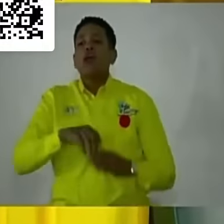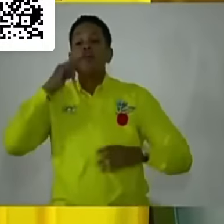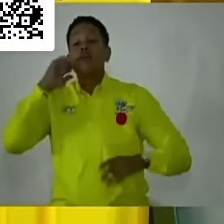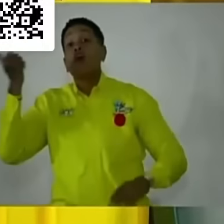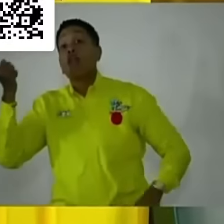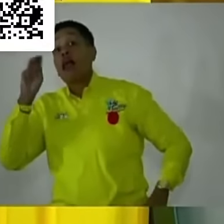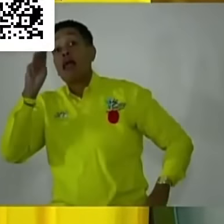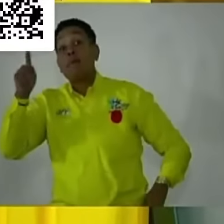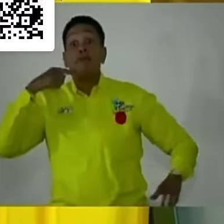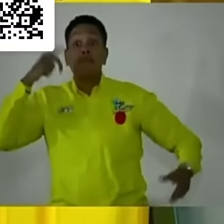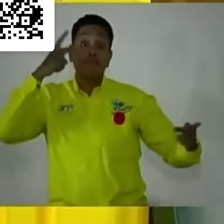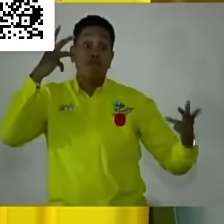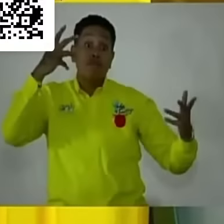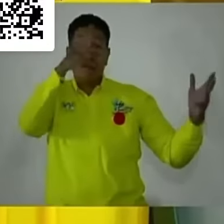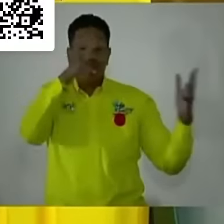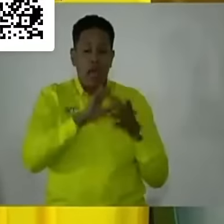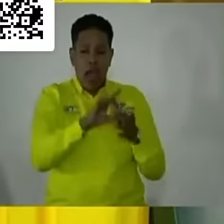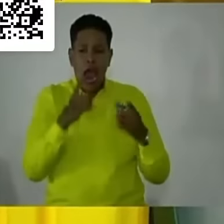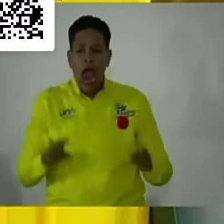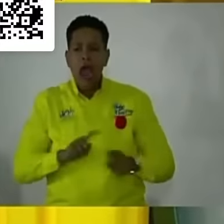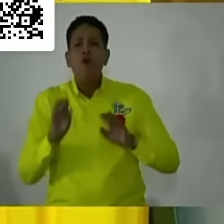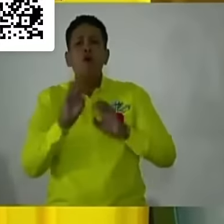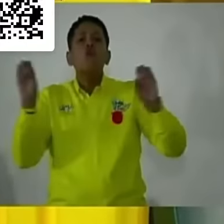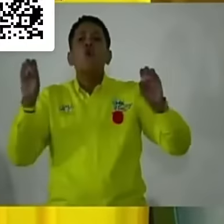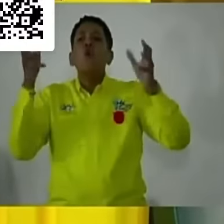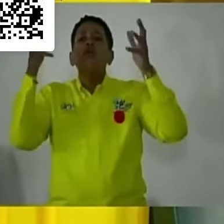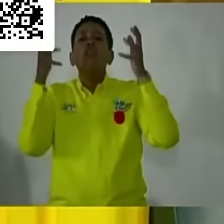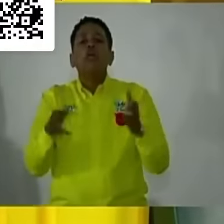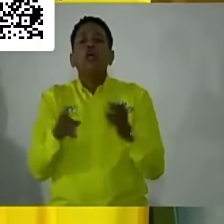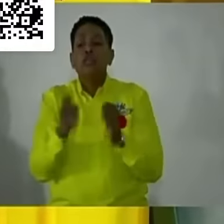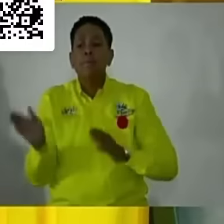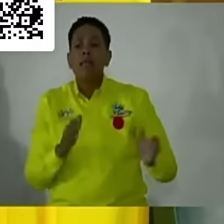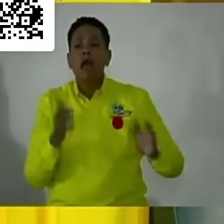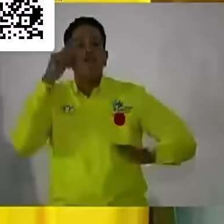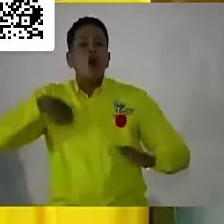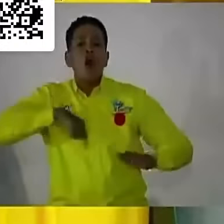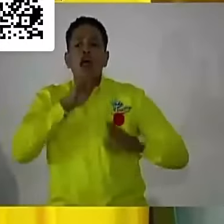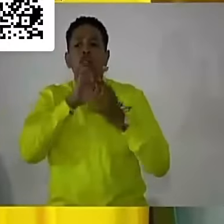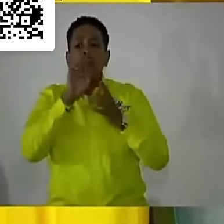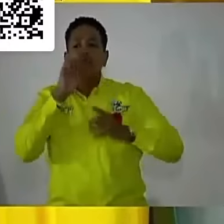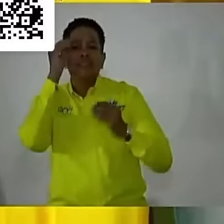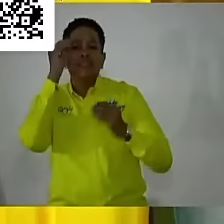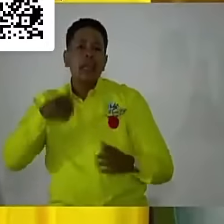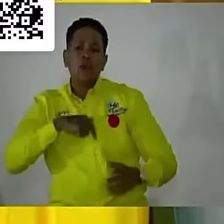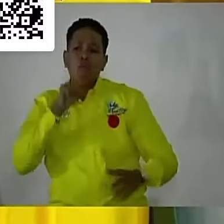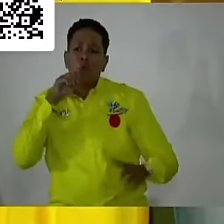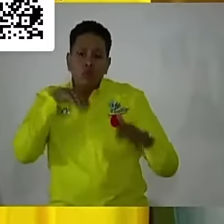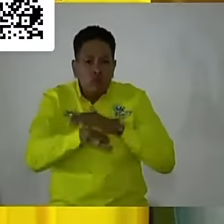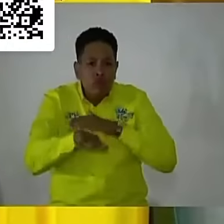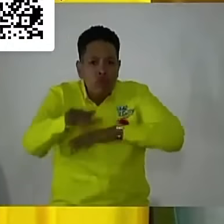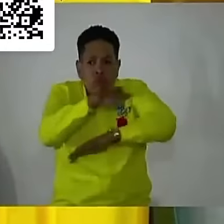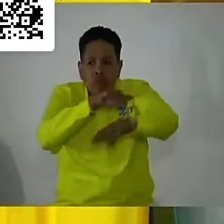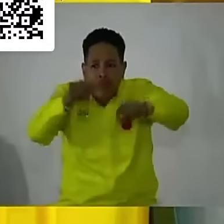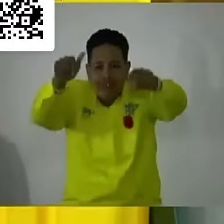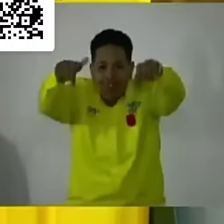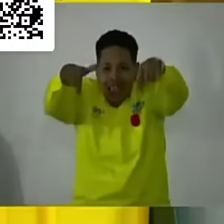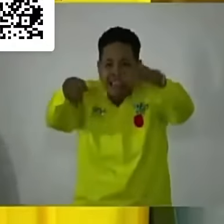MPs have seen one, but there is no such plan for us to say we are going into